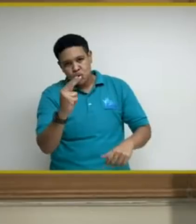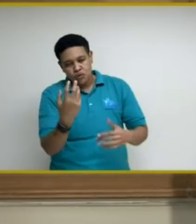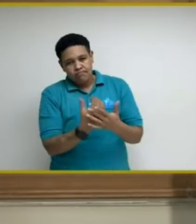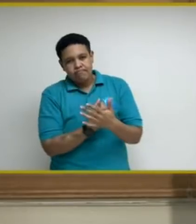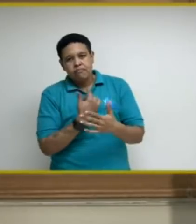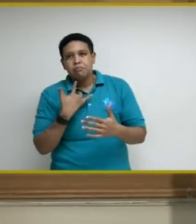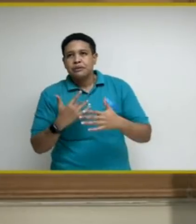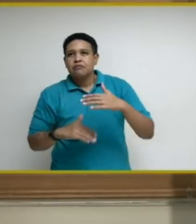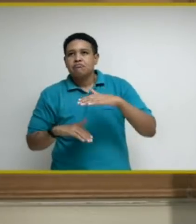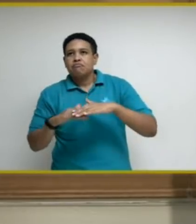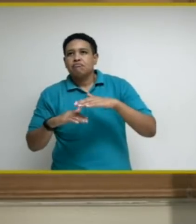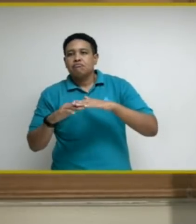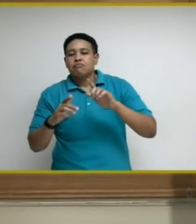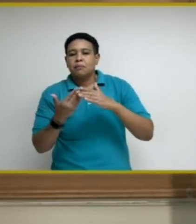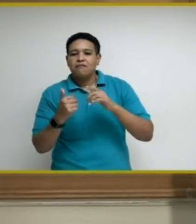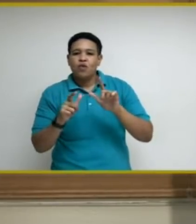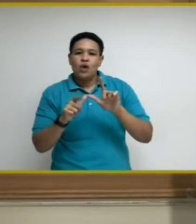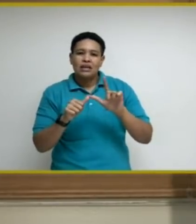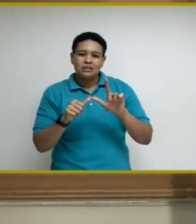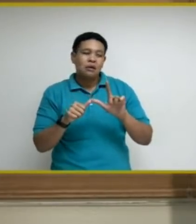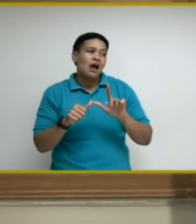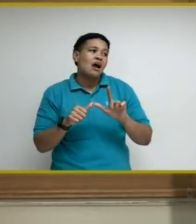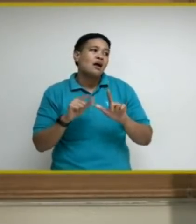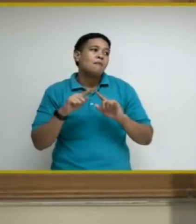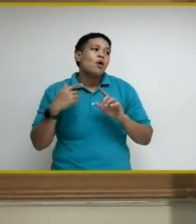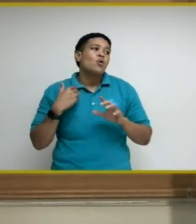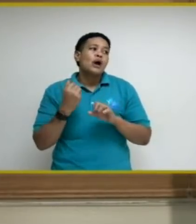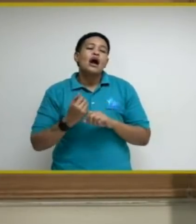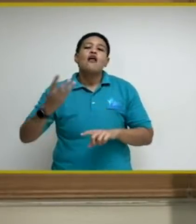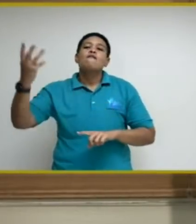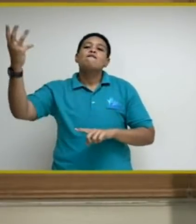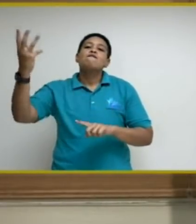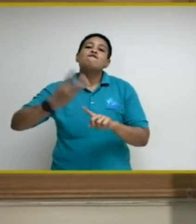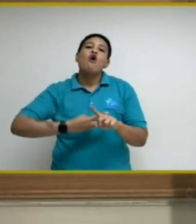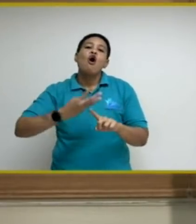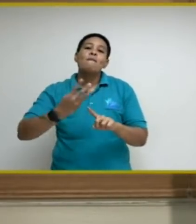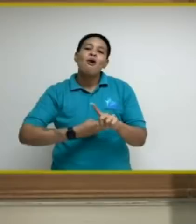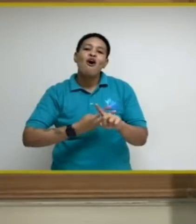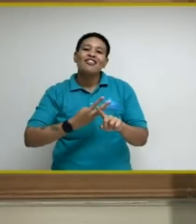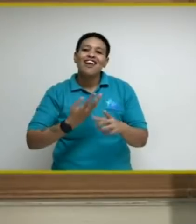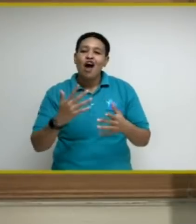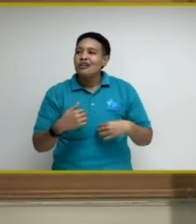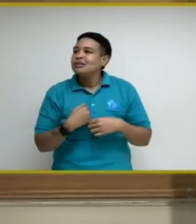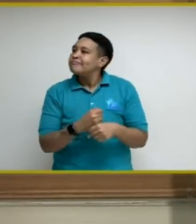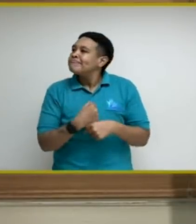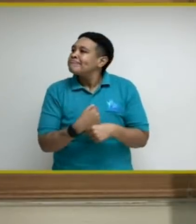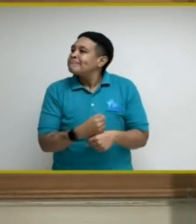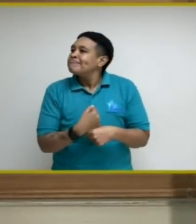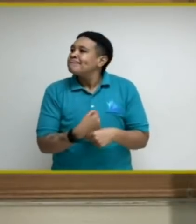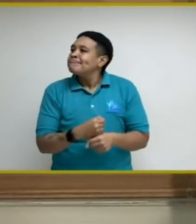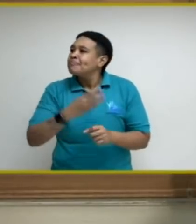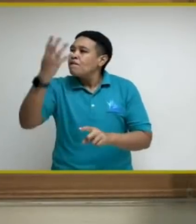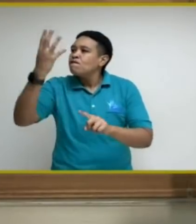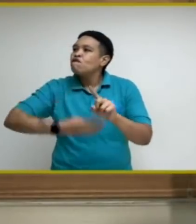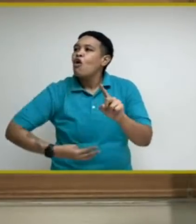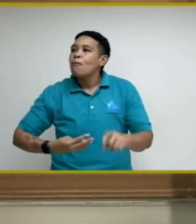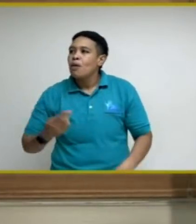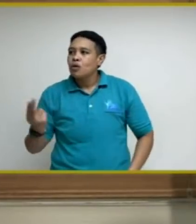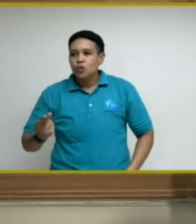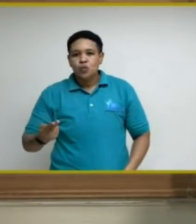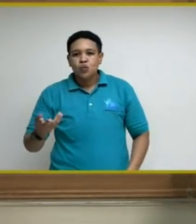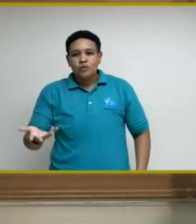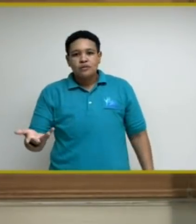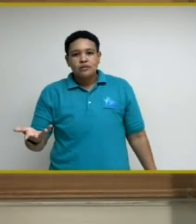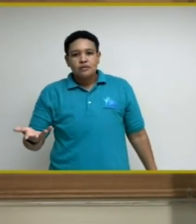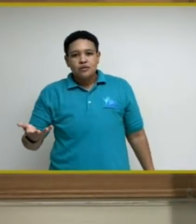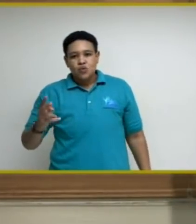life, but we got it 4 months into its usable shelf life. And so